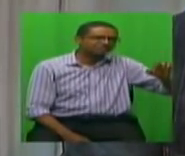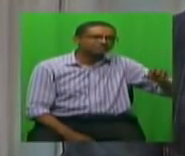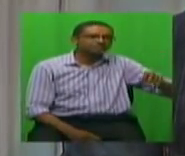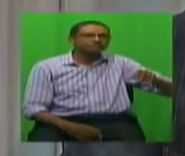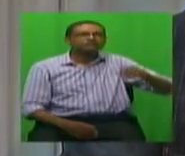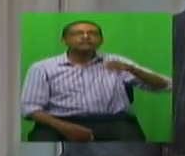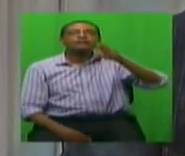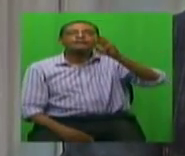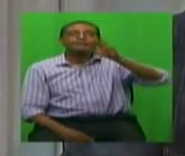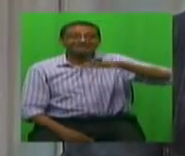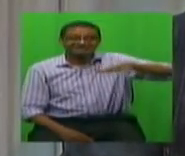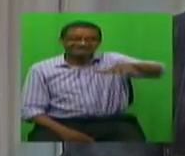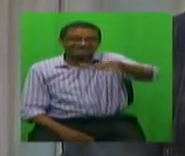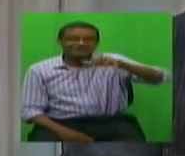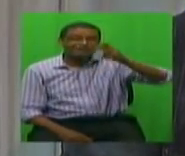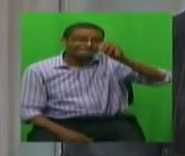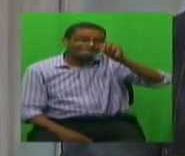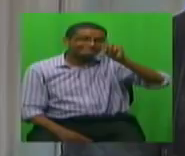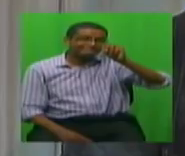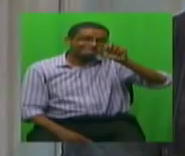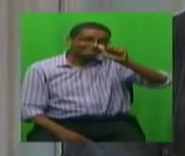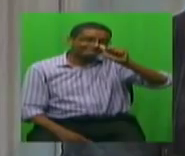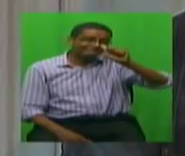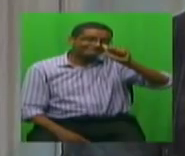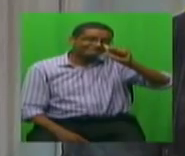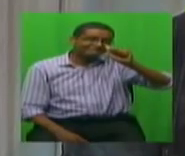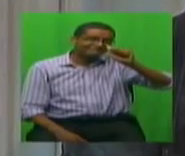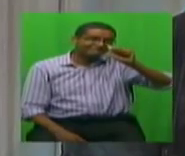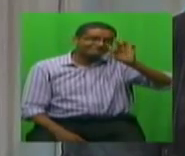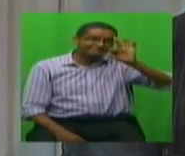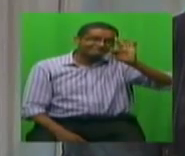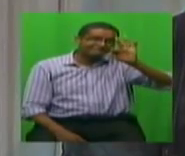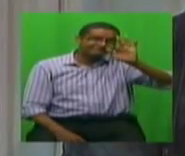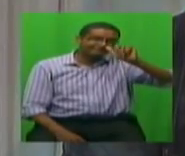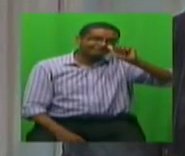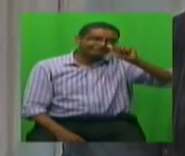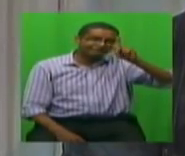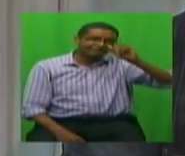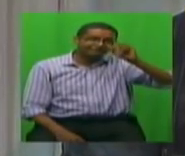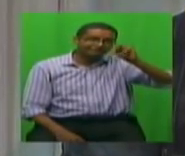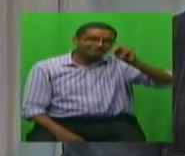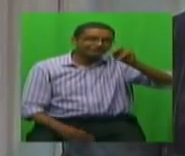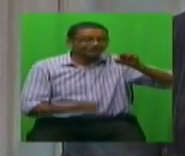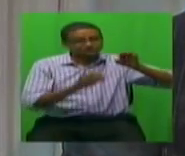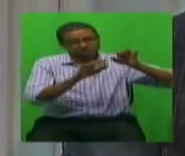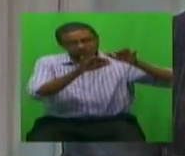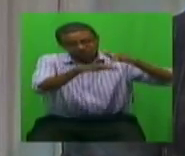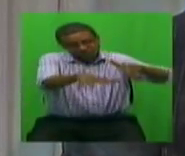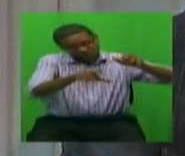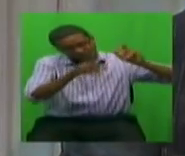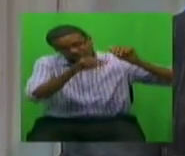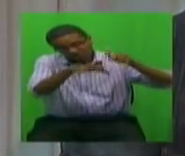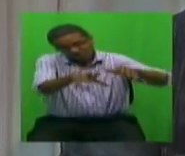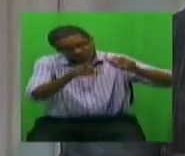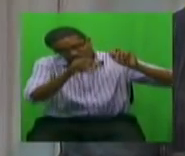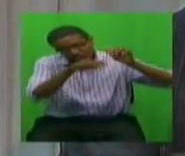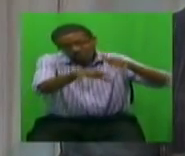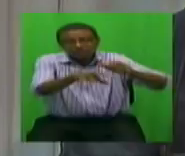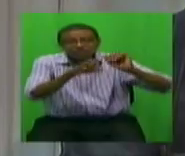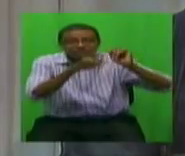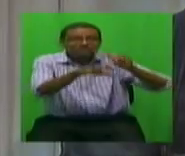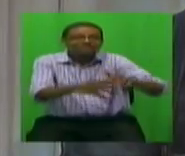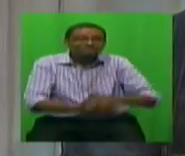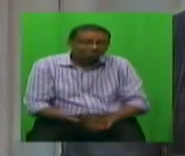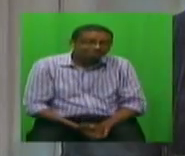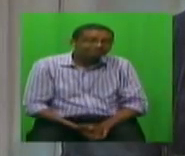Mafikin tends to take the brunt of the water that we have in southeast. And this year has been the same.